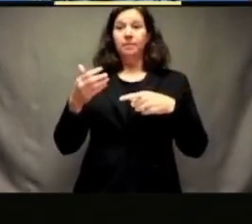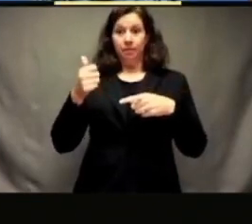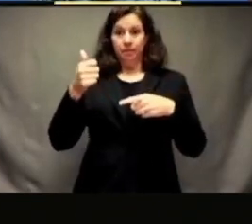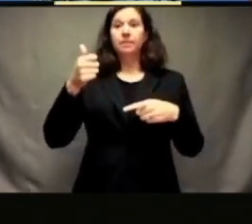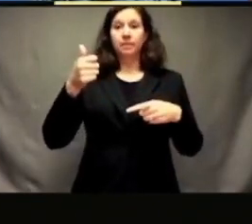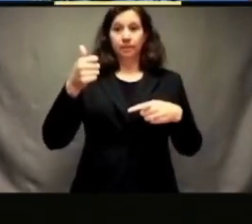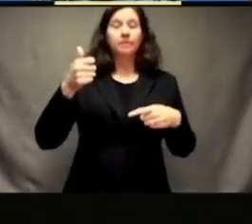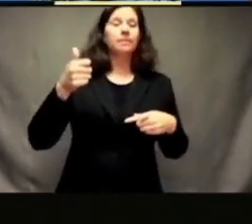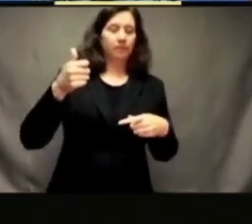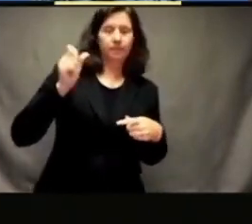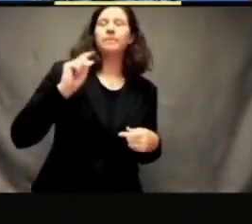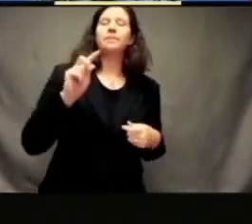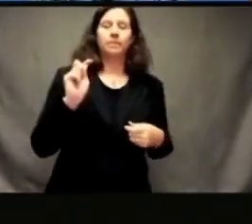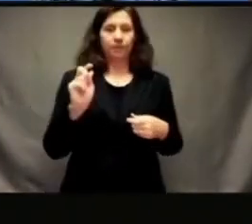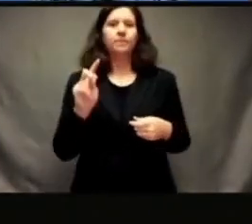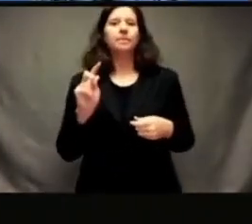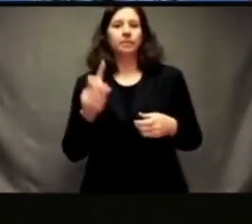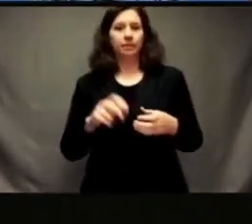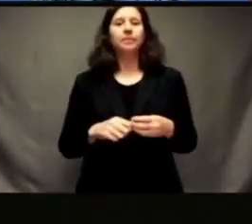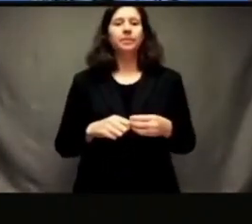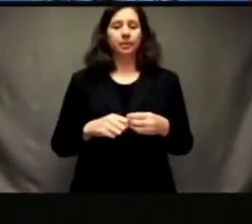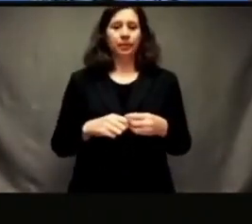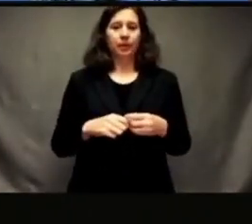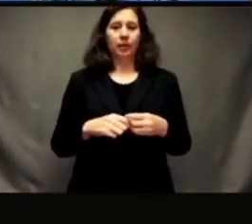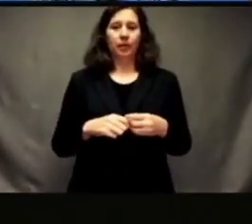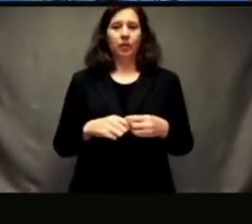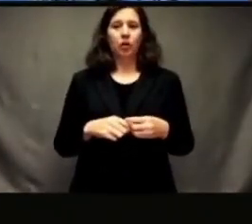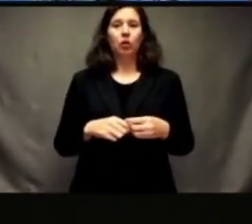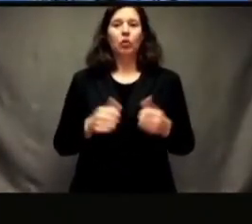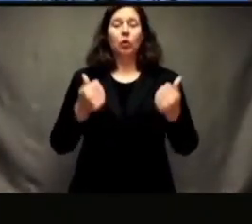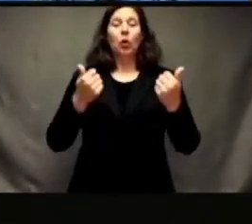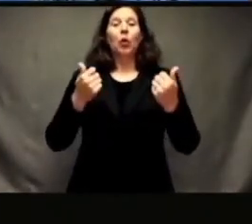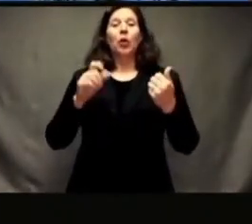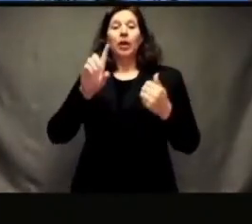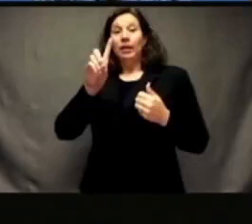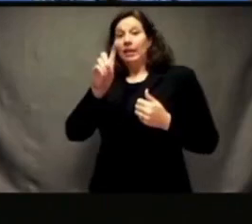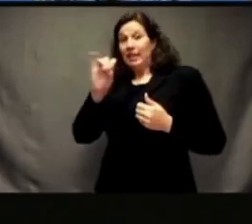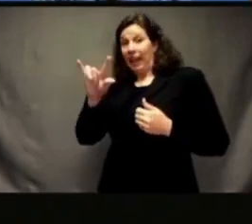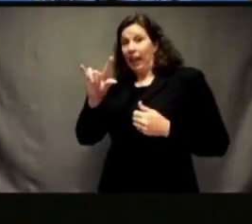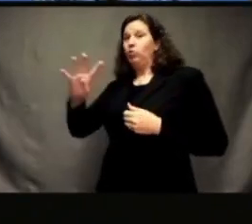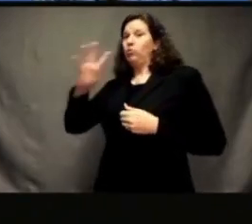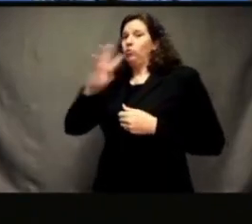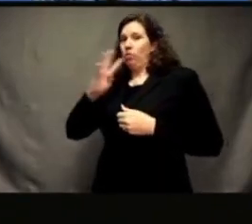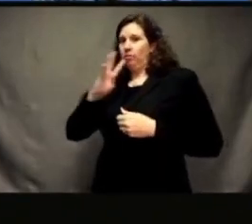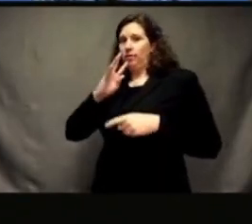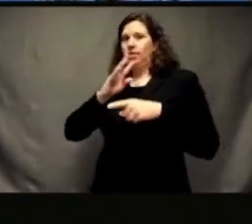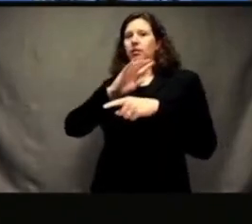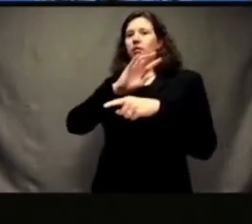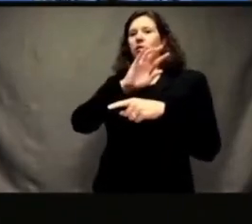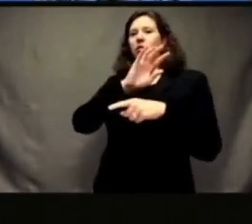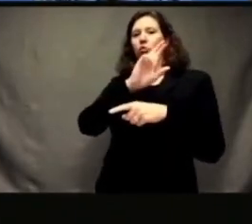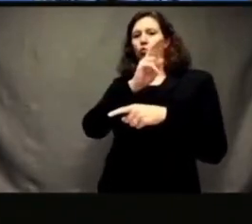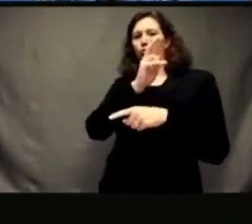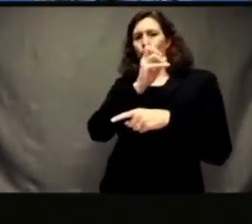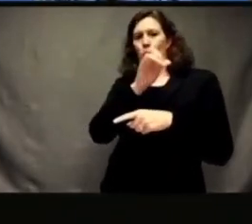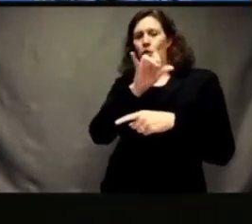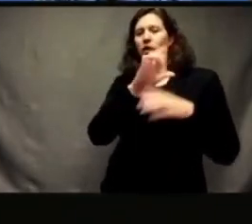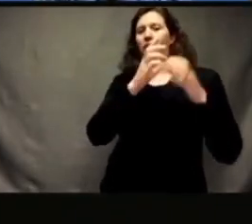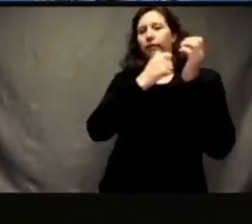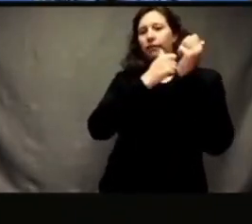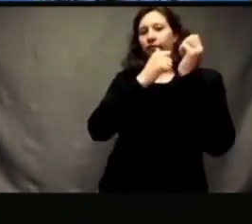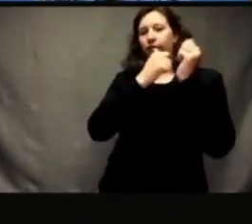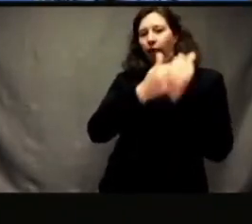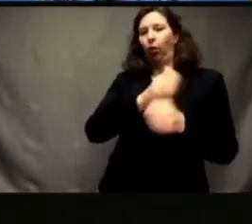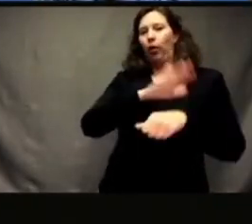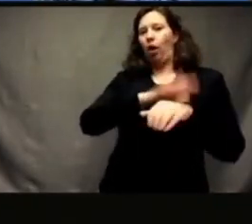Thanks. Okay, so we got Okay, it. we're going to try this is video sensing with Scratch. So what we're going to